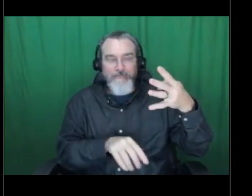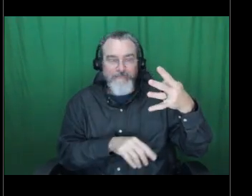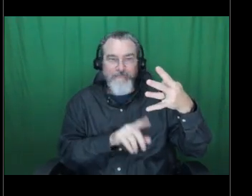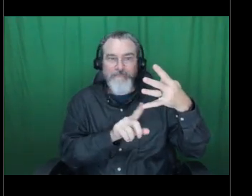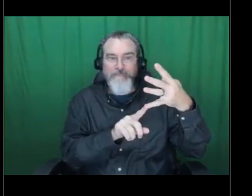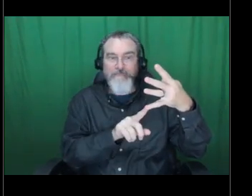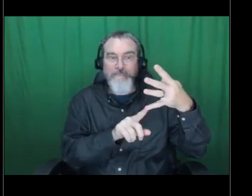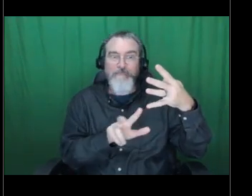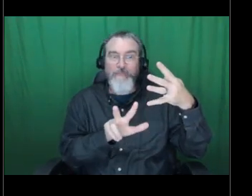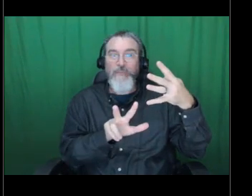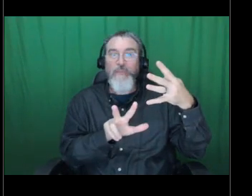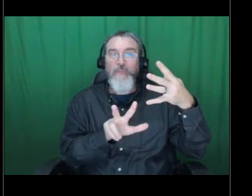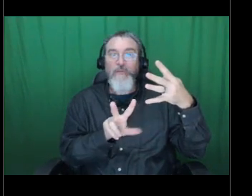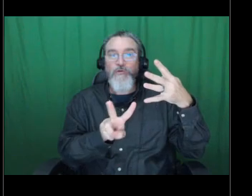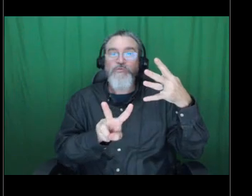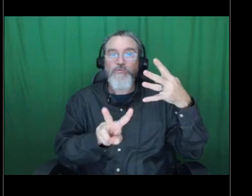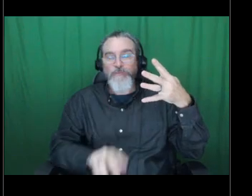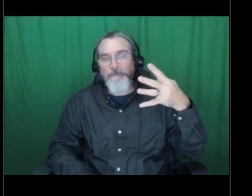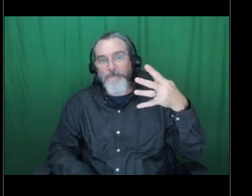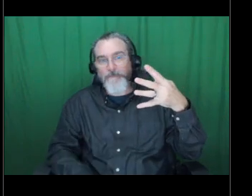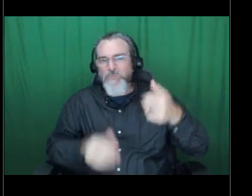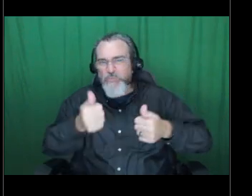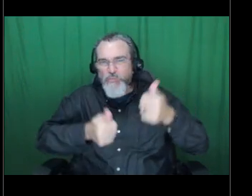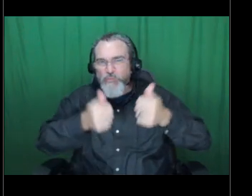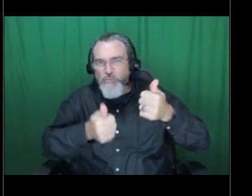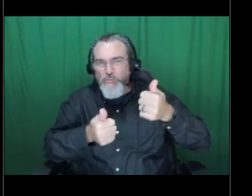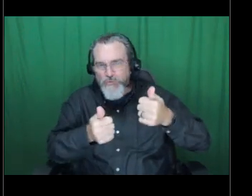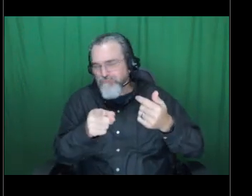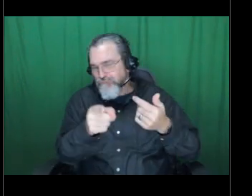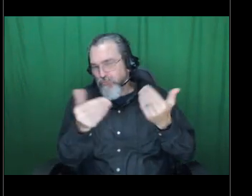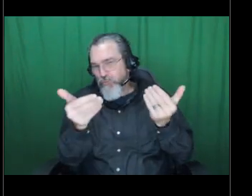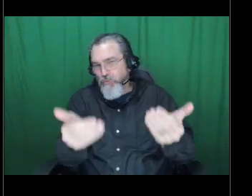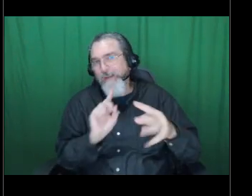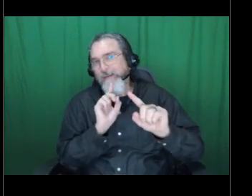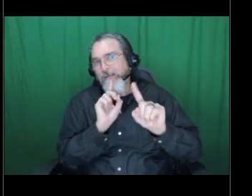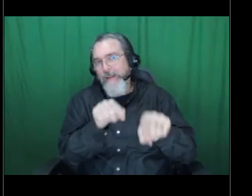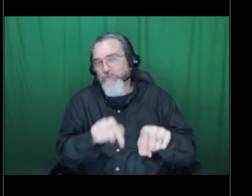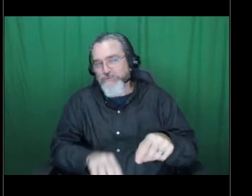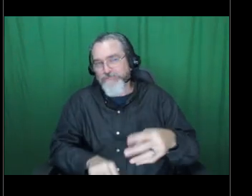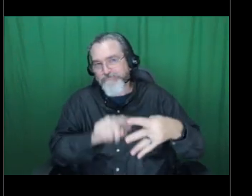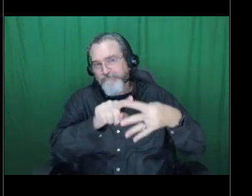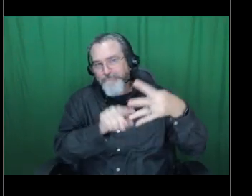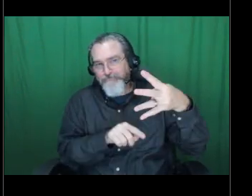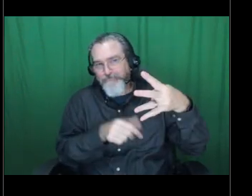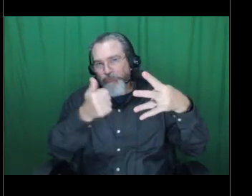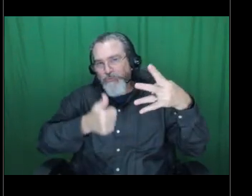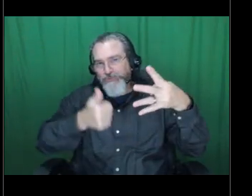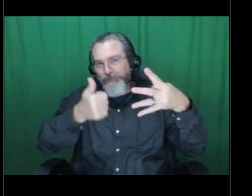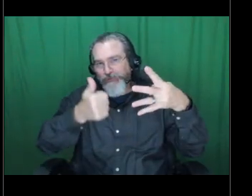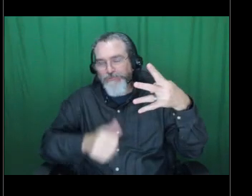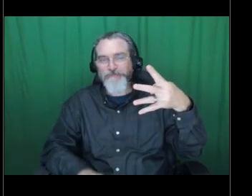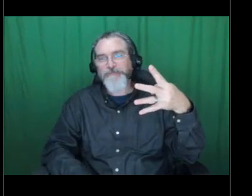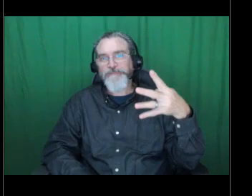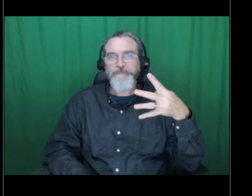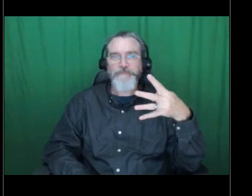And the fourth selection is 32. And so now we will launch this